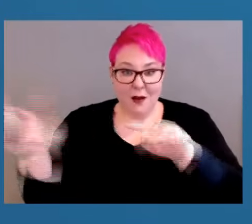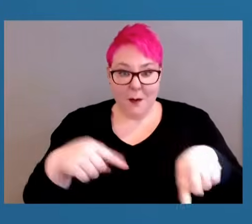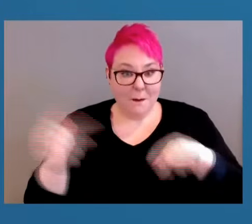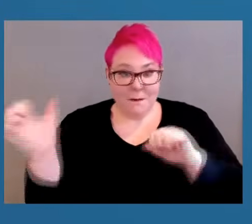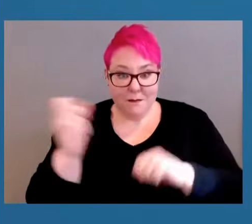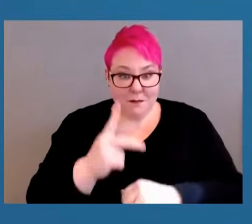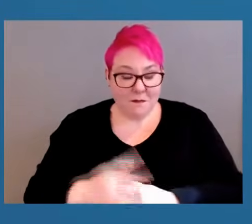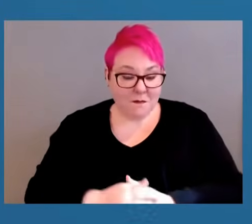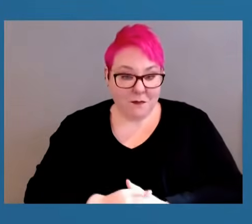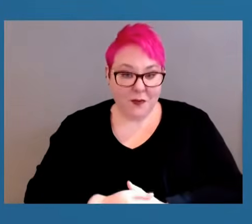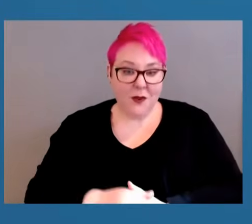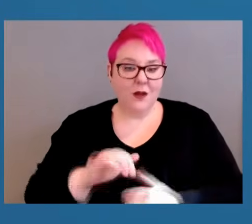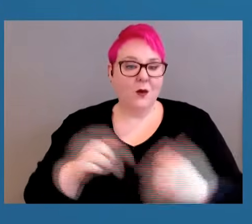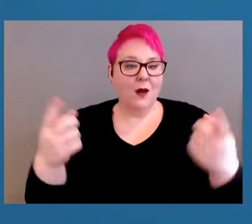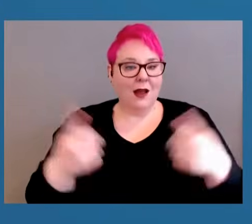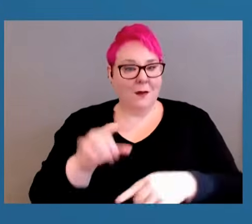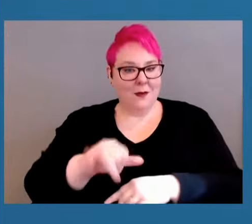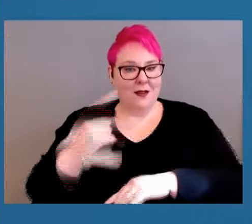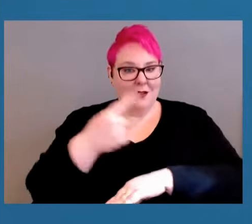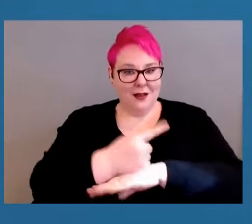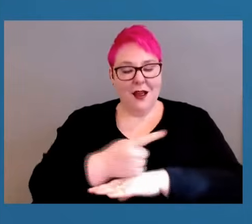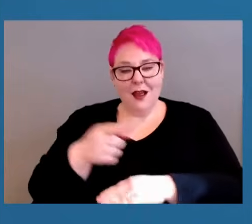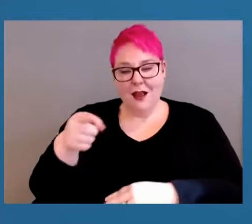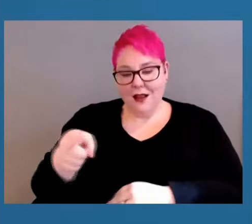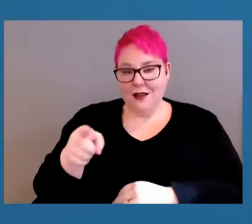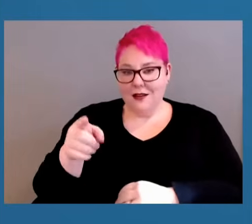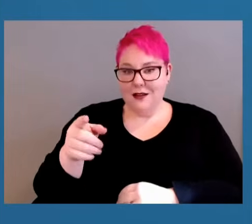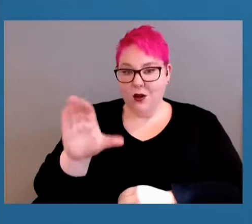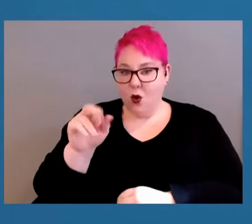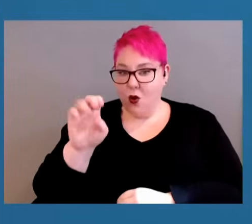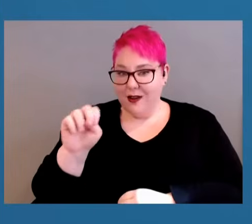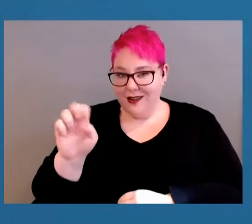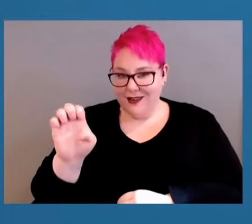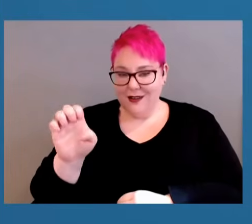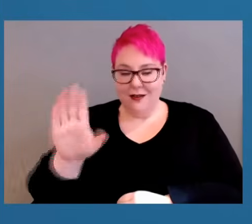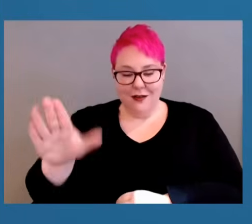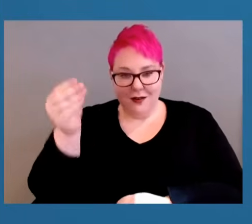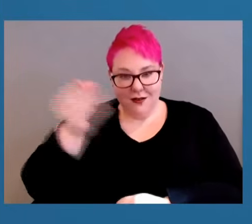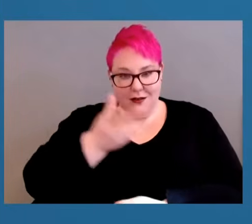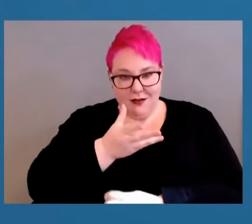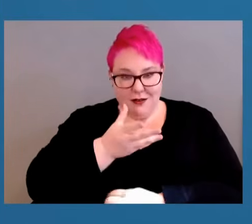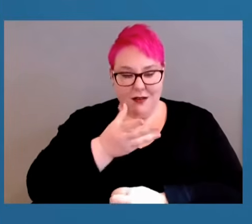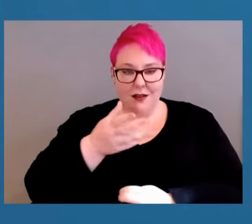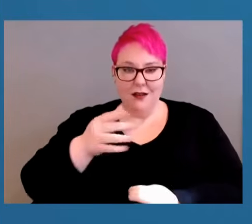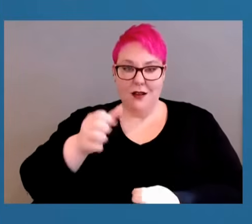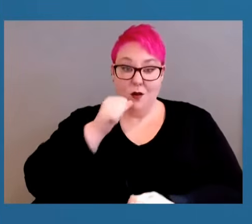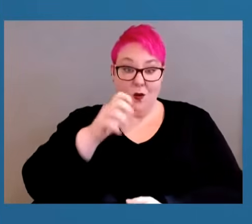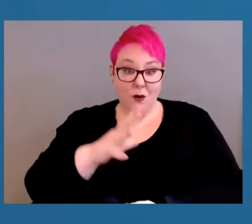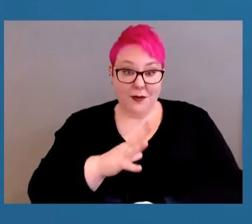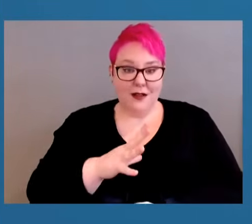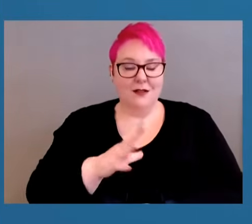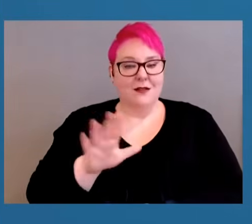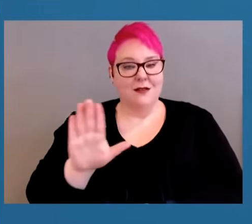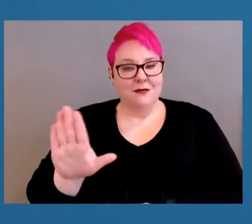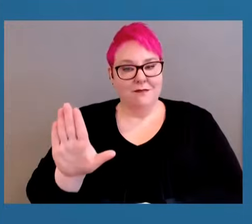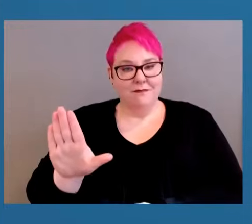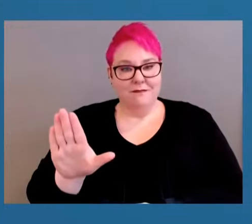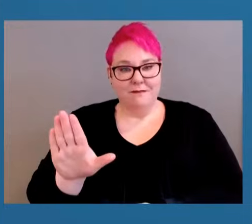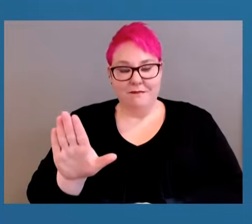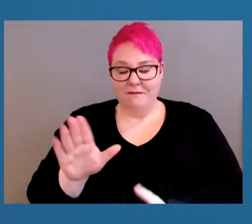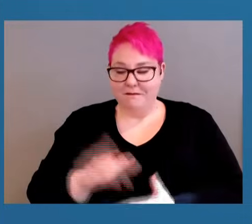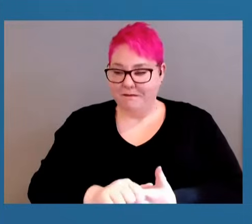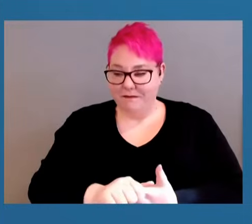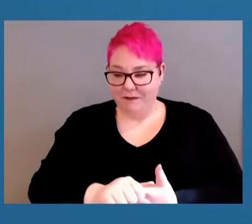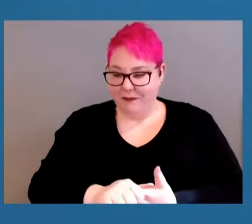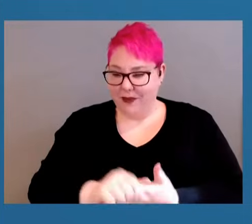was, and I heard this from Corrine herself, she's, a woman who just stood next to me and